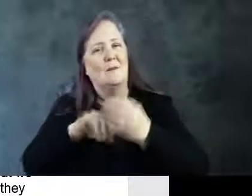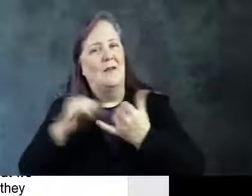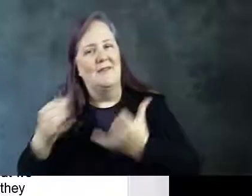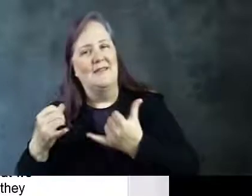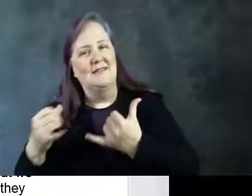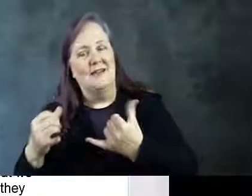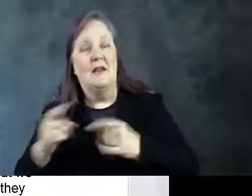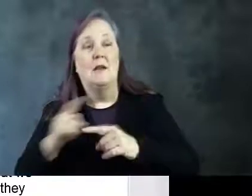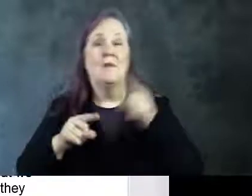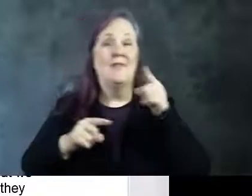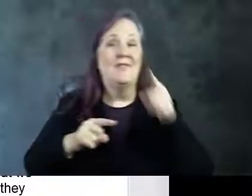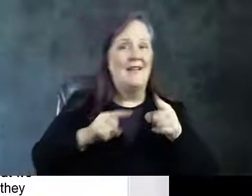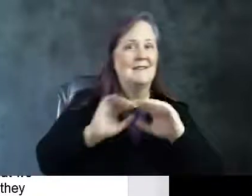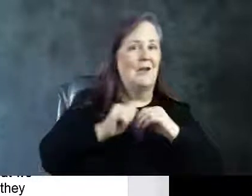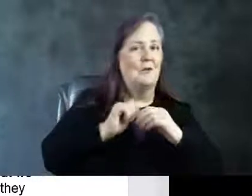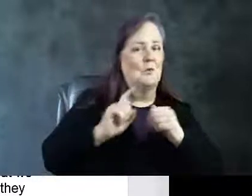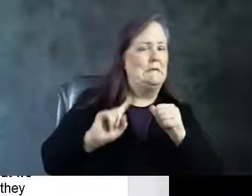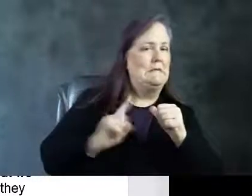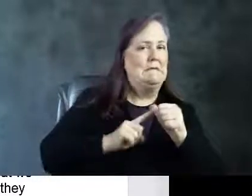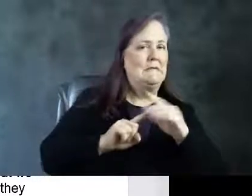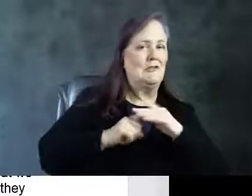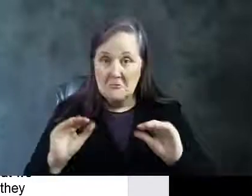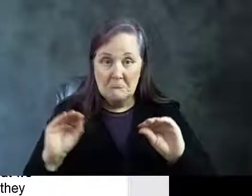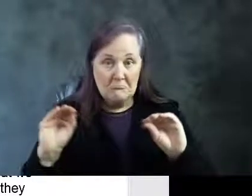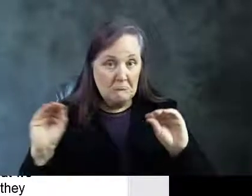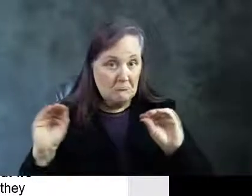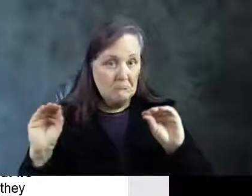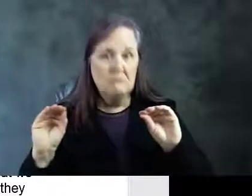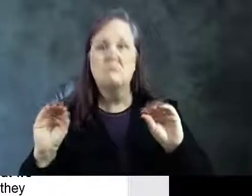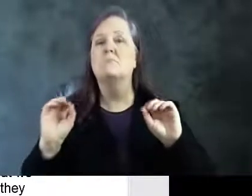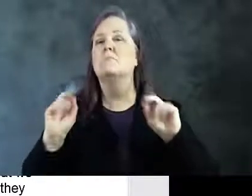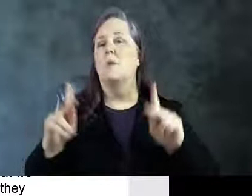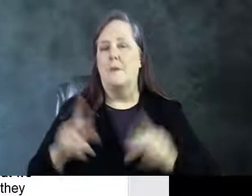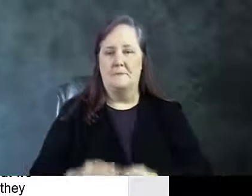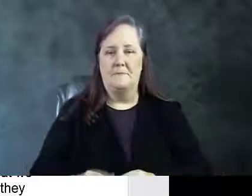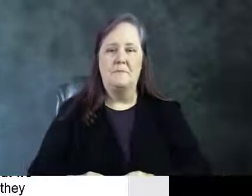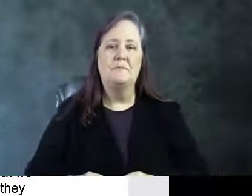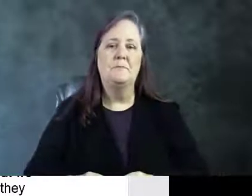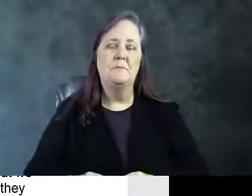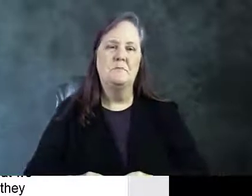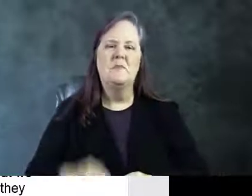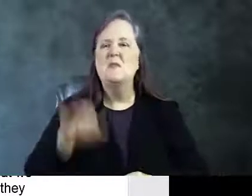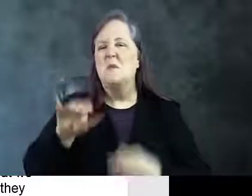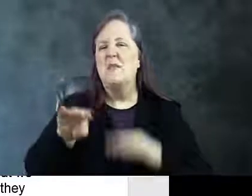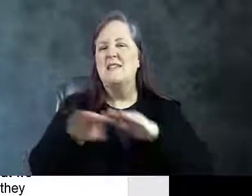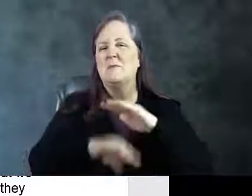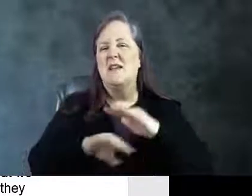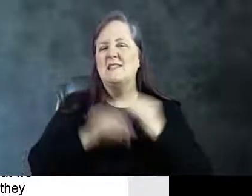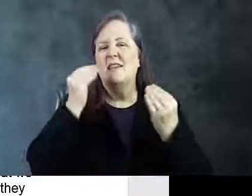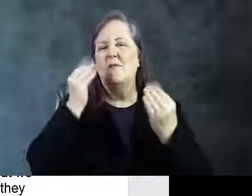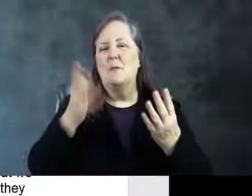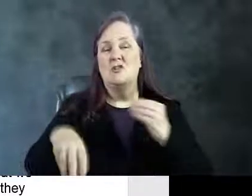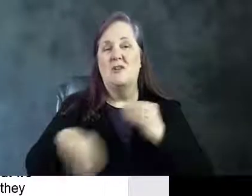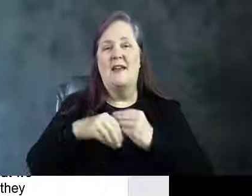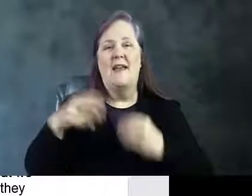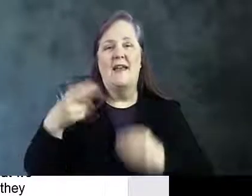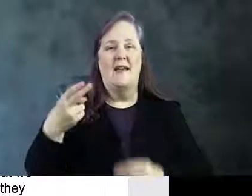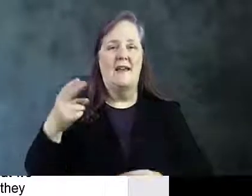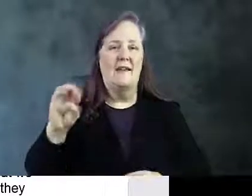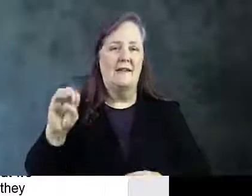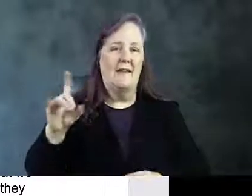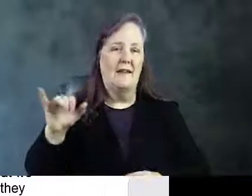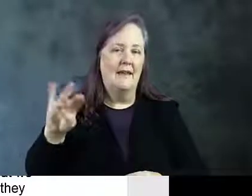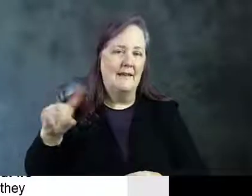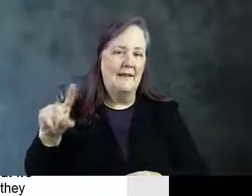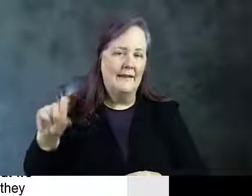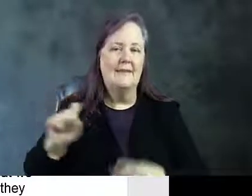of the structure that Microsoft is using. Okay, so that's the basics of adding headings and